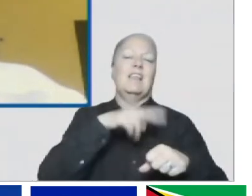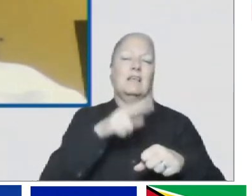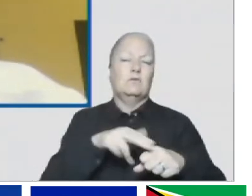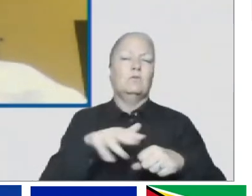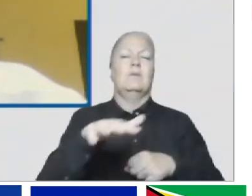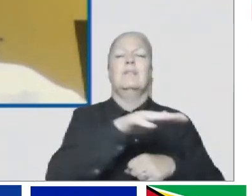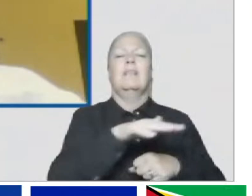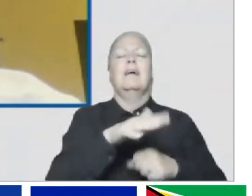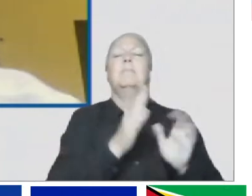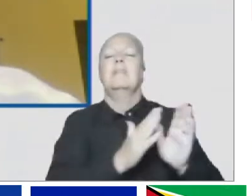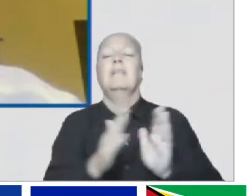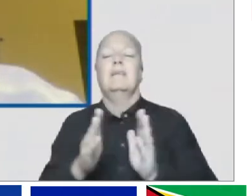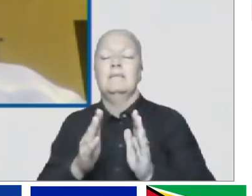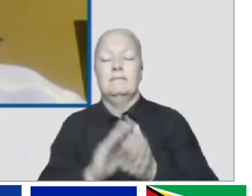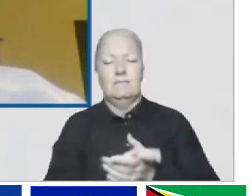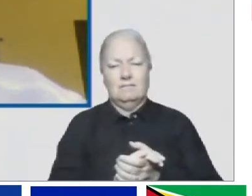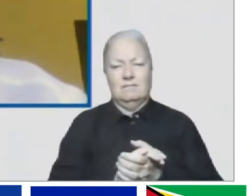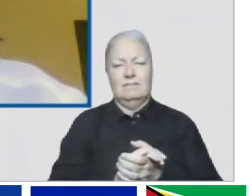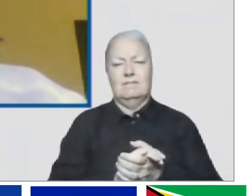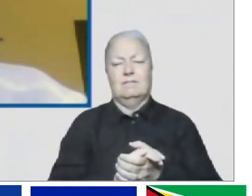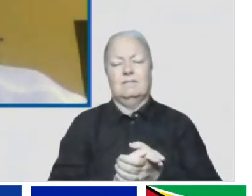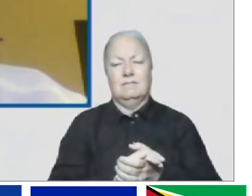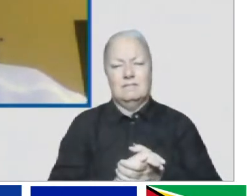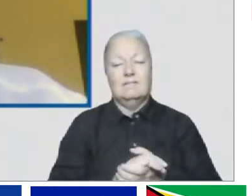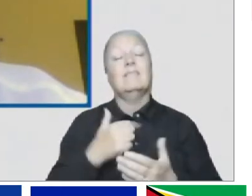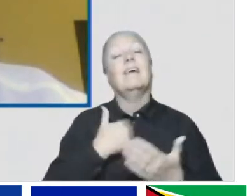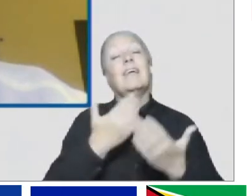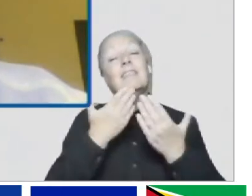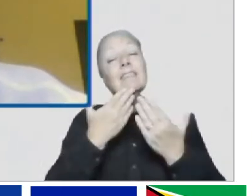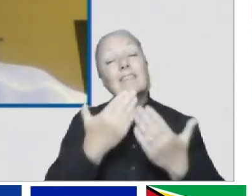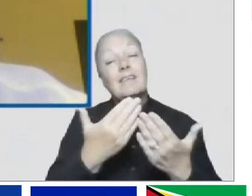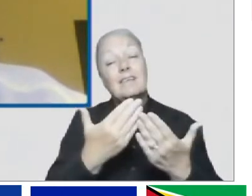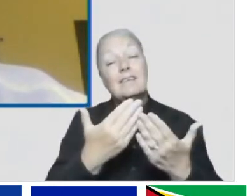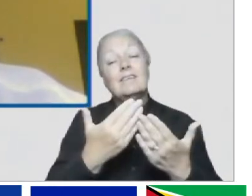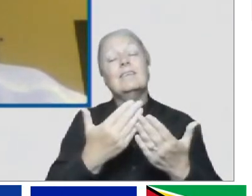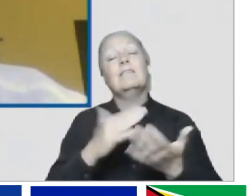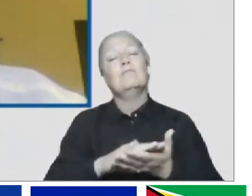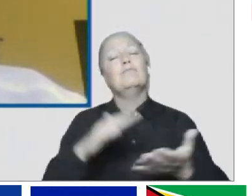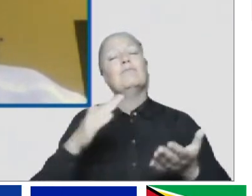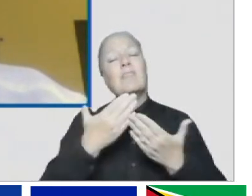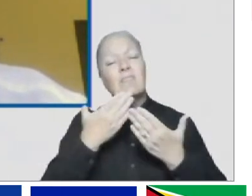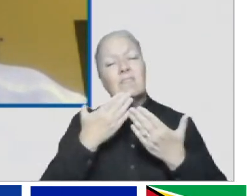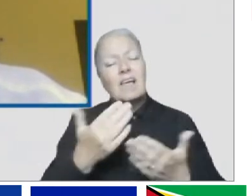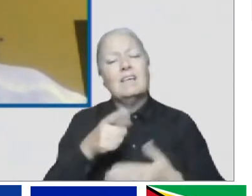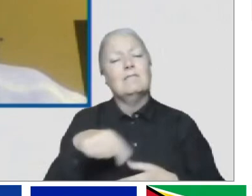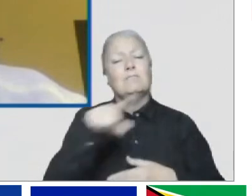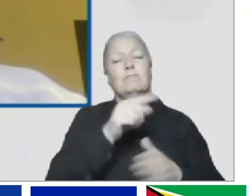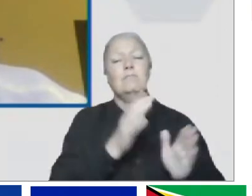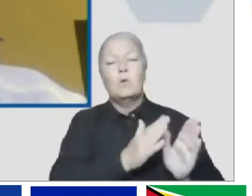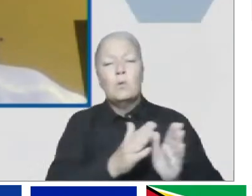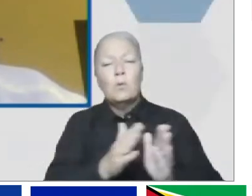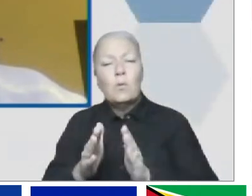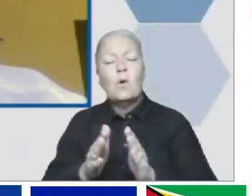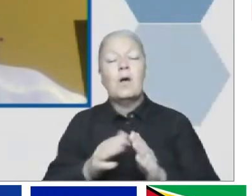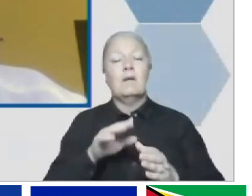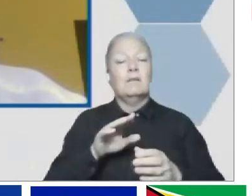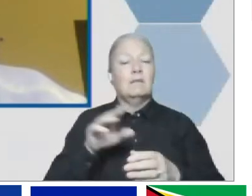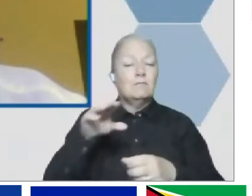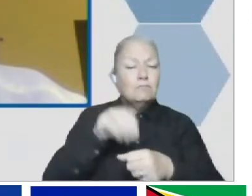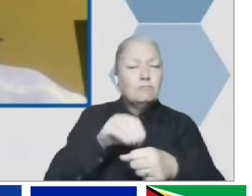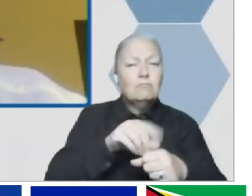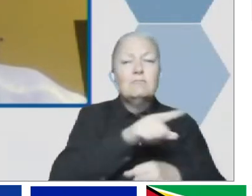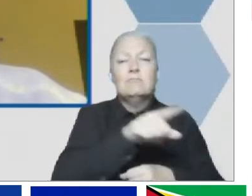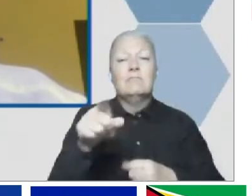my thanks, immense thanks to the organisers, to the participants. Thank you very much. Have a good day.